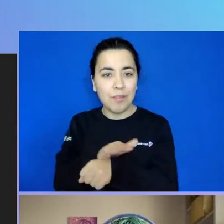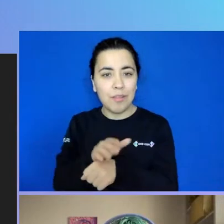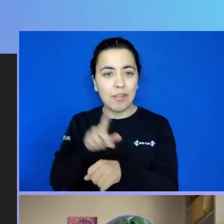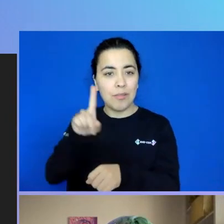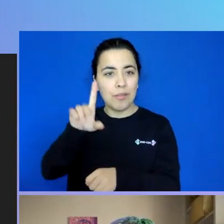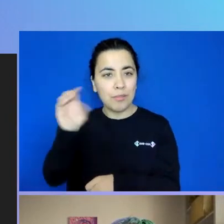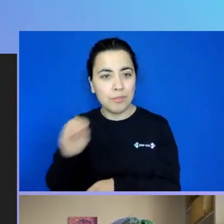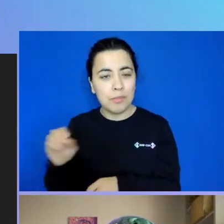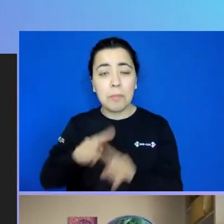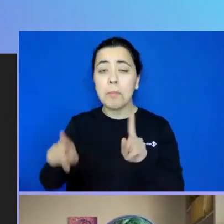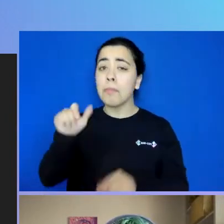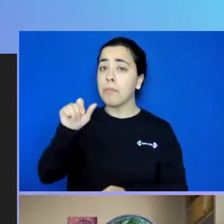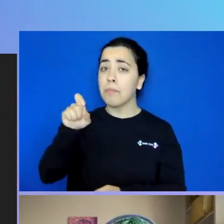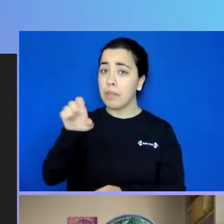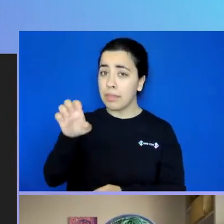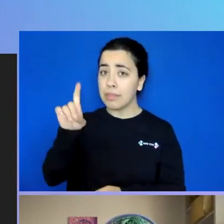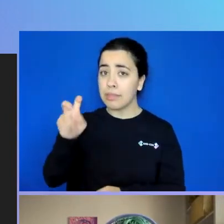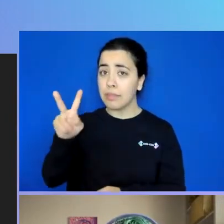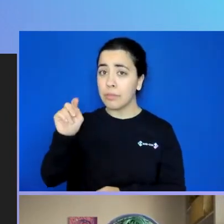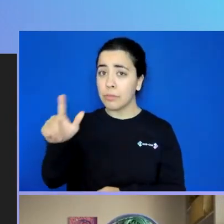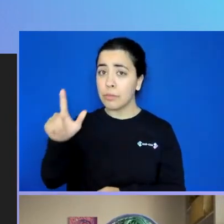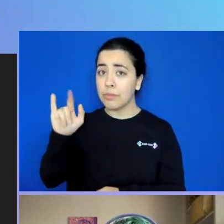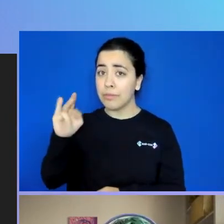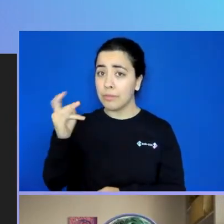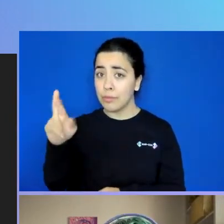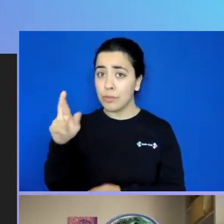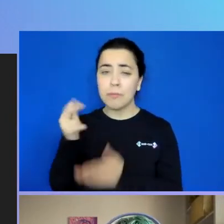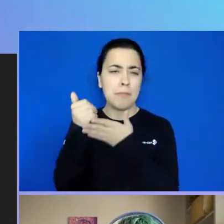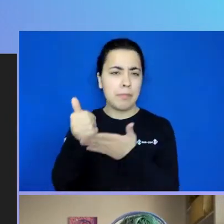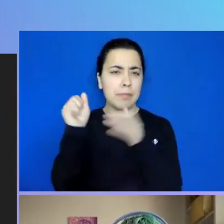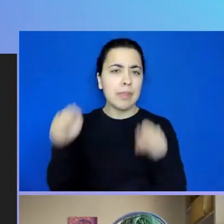can help. So I'll show you a demo of that right now.